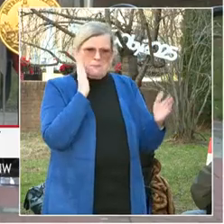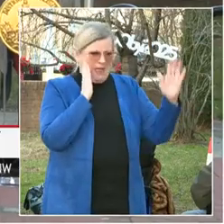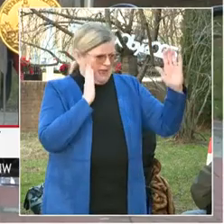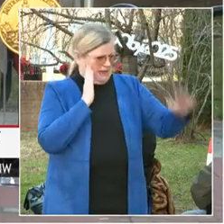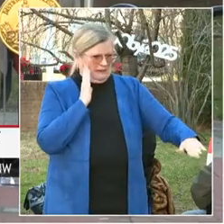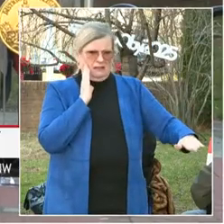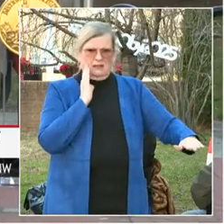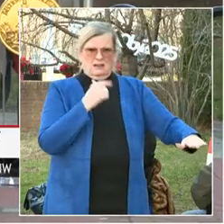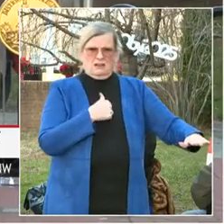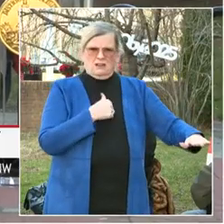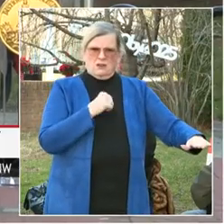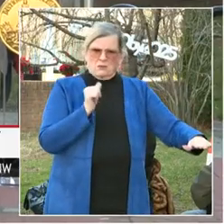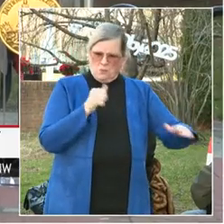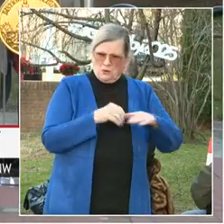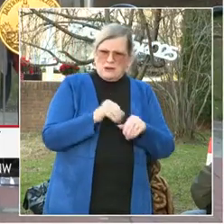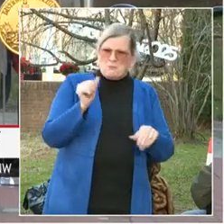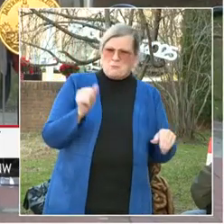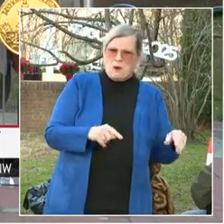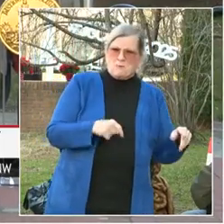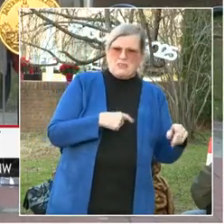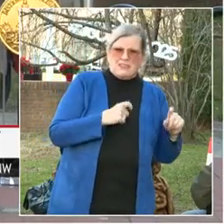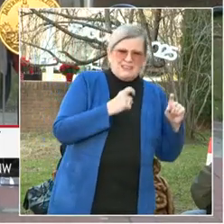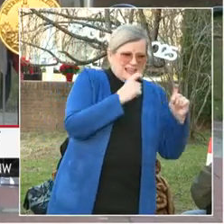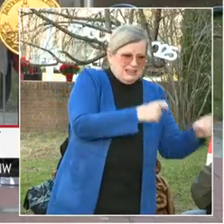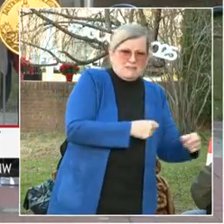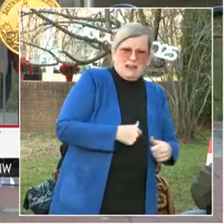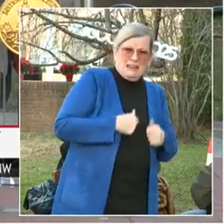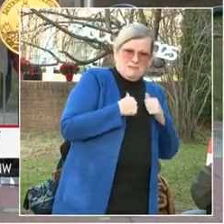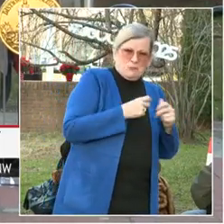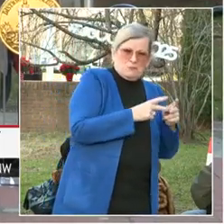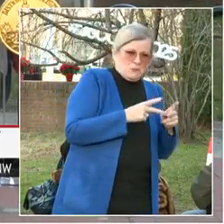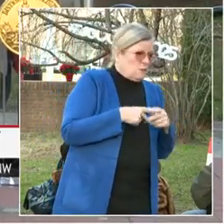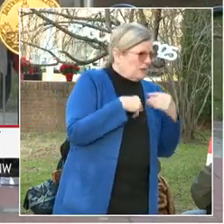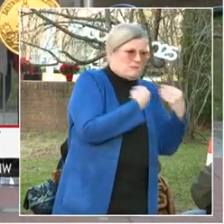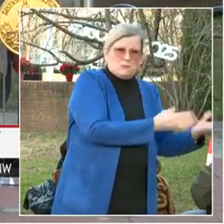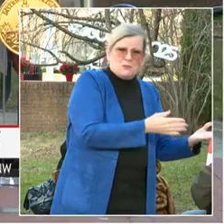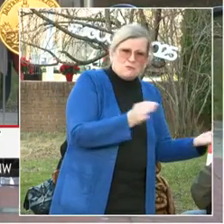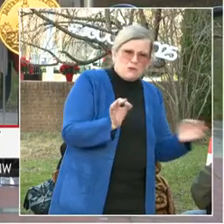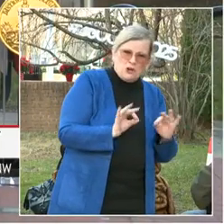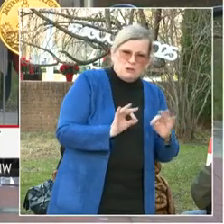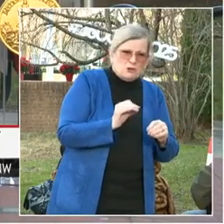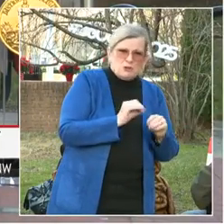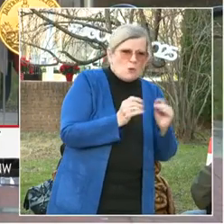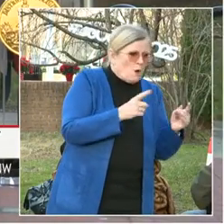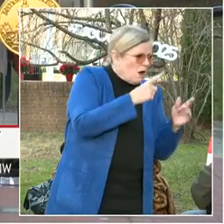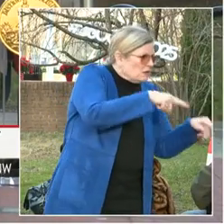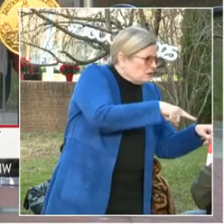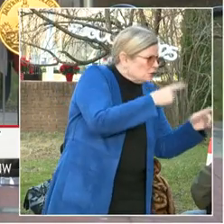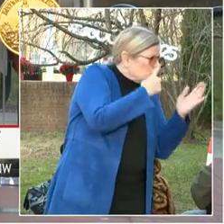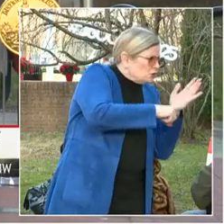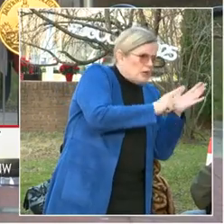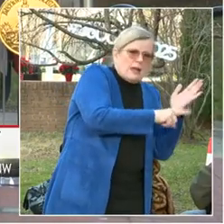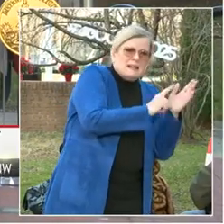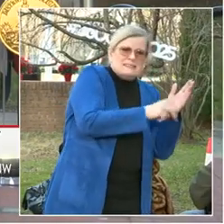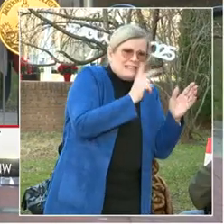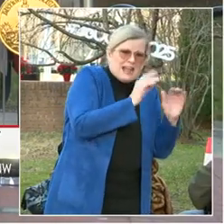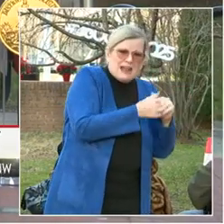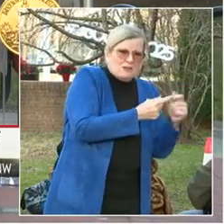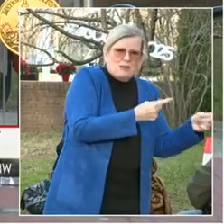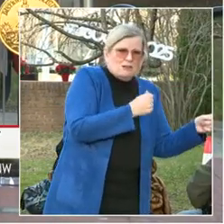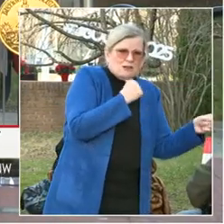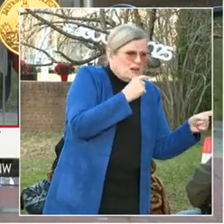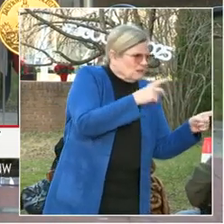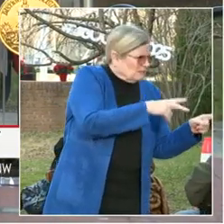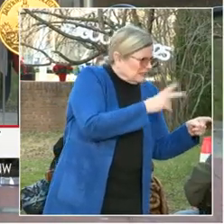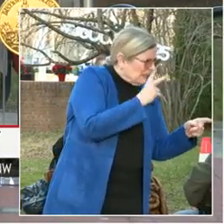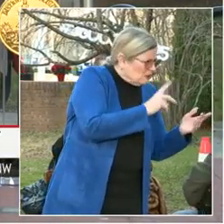and furniture and everything, but nobody's monitoring them. Their kids aren't going to school sometimes. They pulled